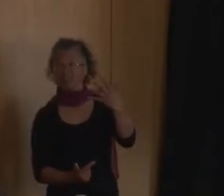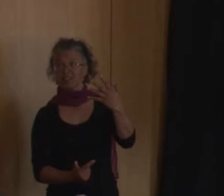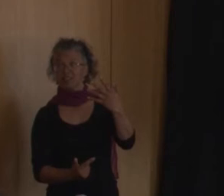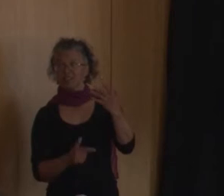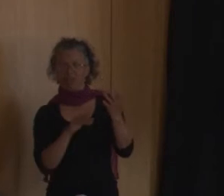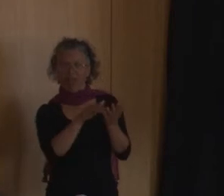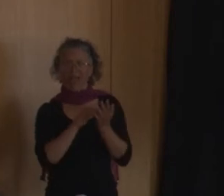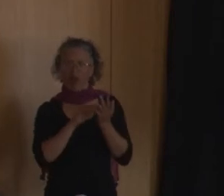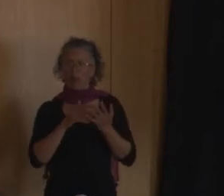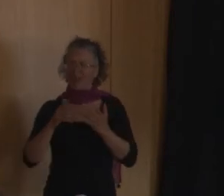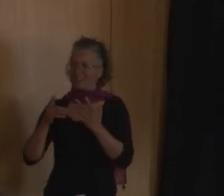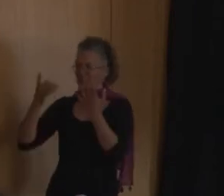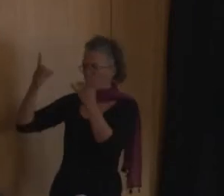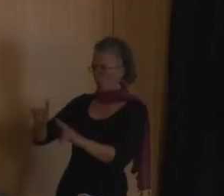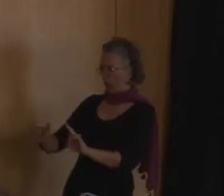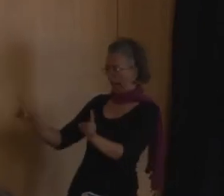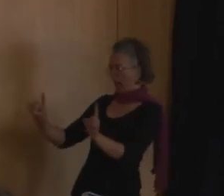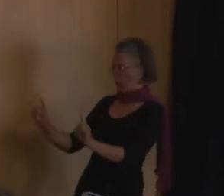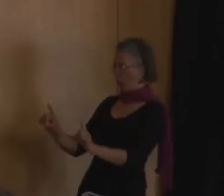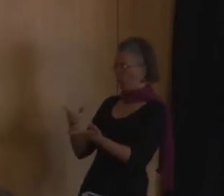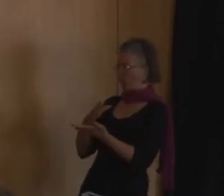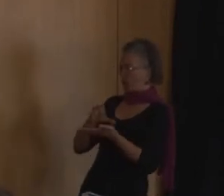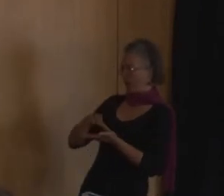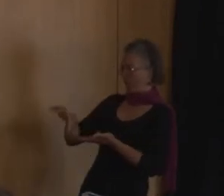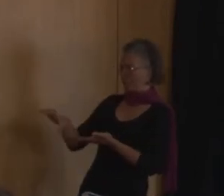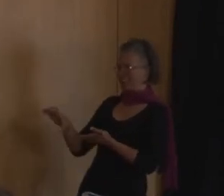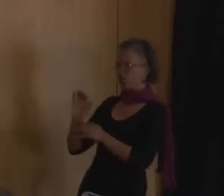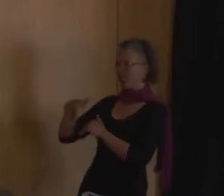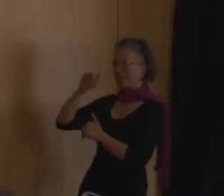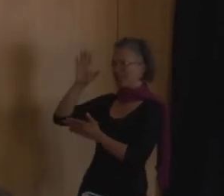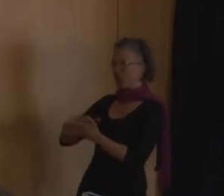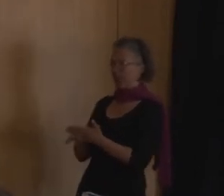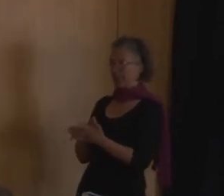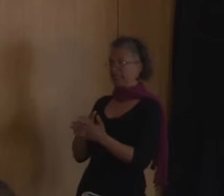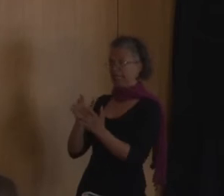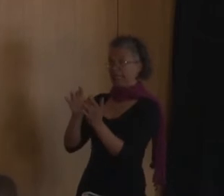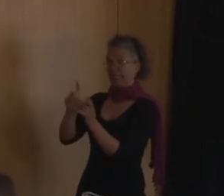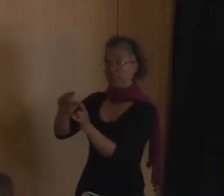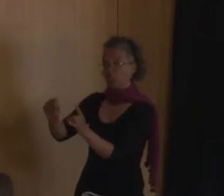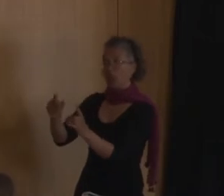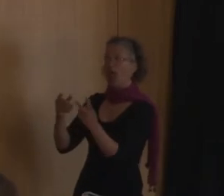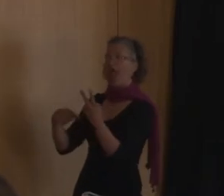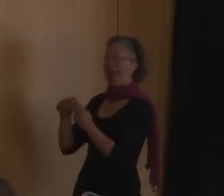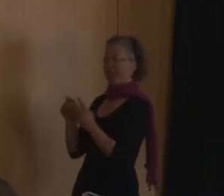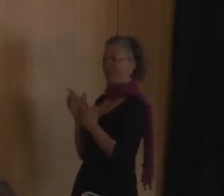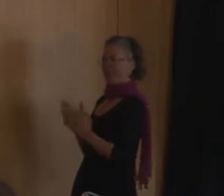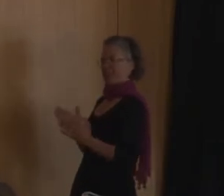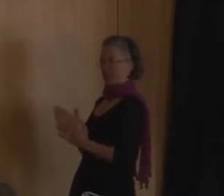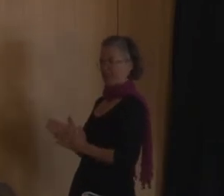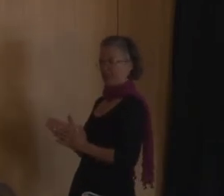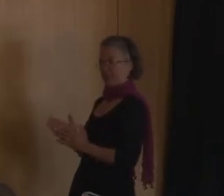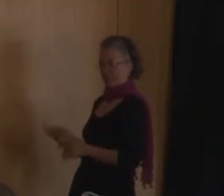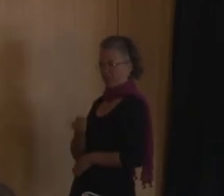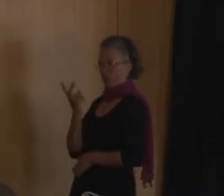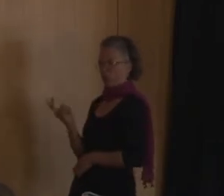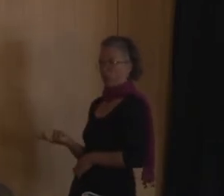of experience we would invest in. Again, both digital and physical, because the medium came afterwards. But clearly